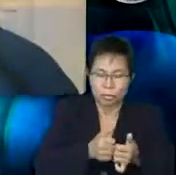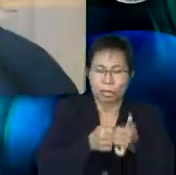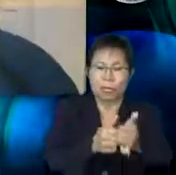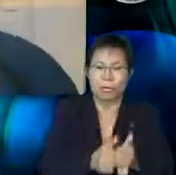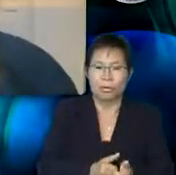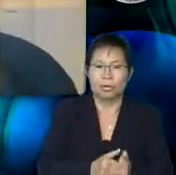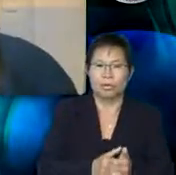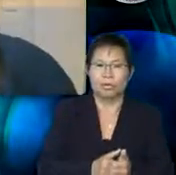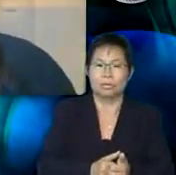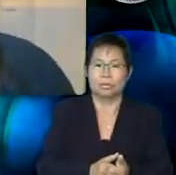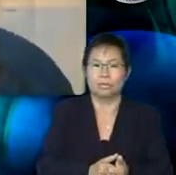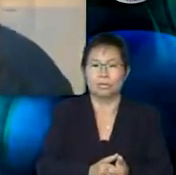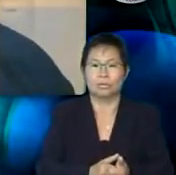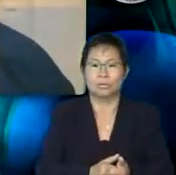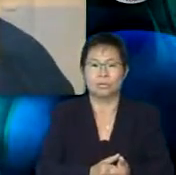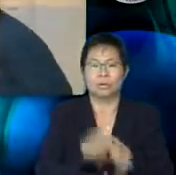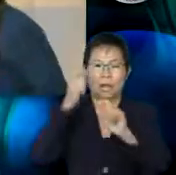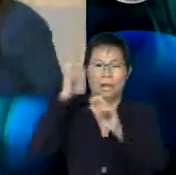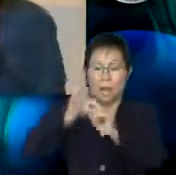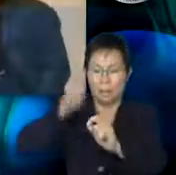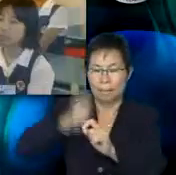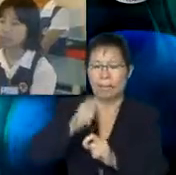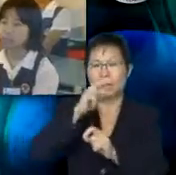one? Then?